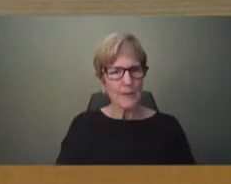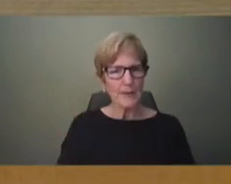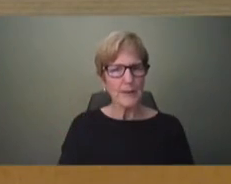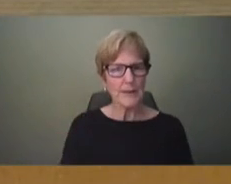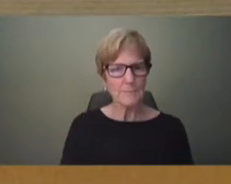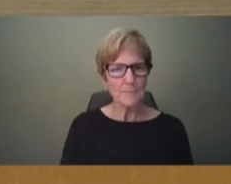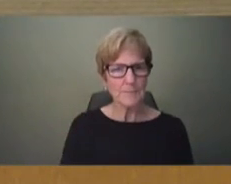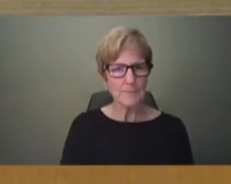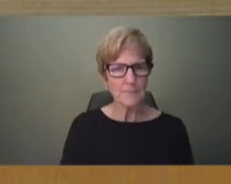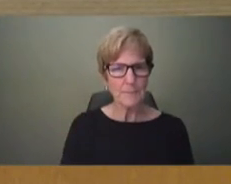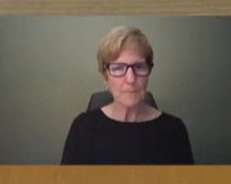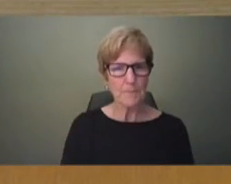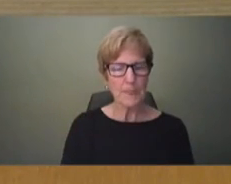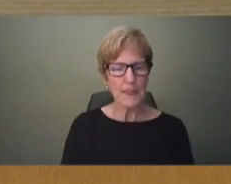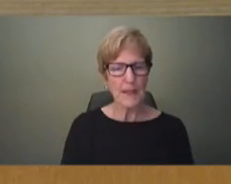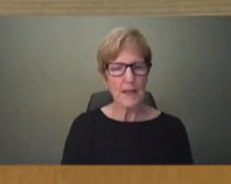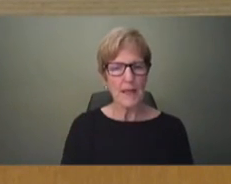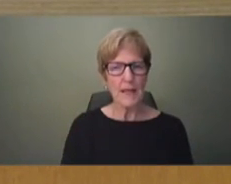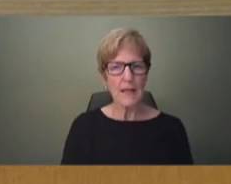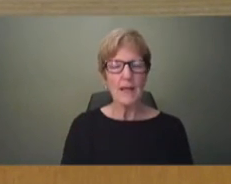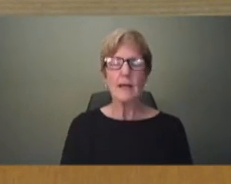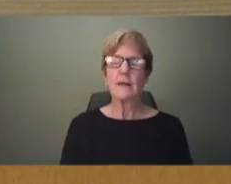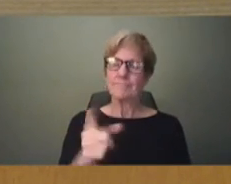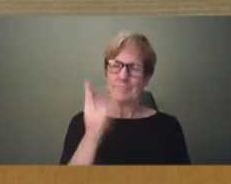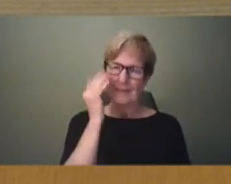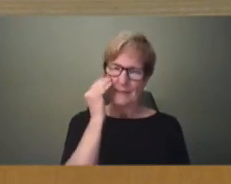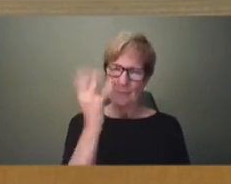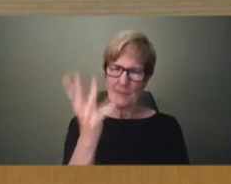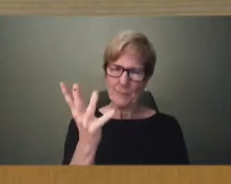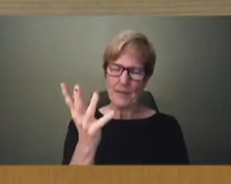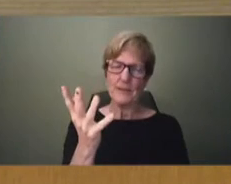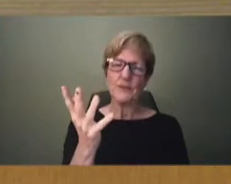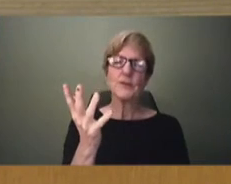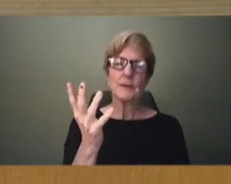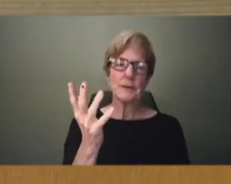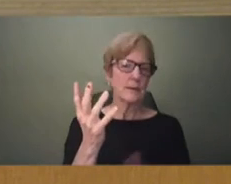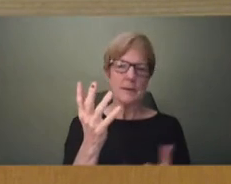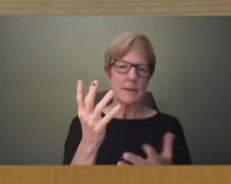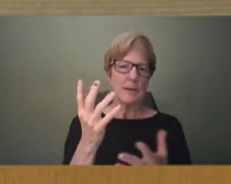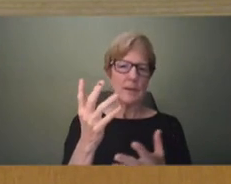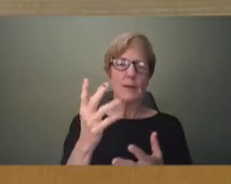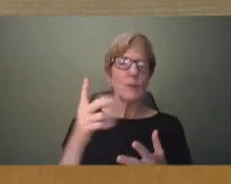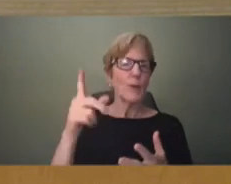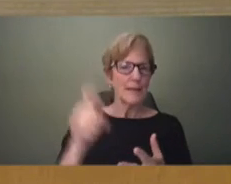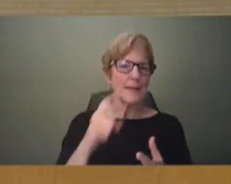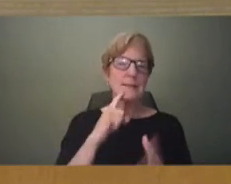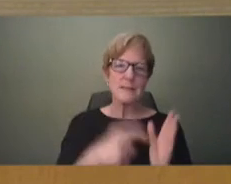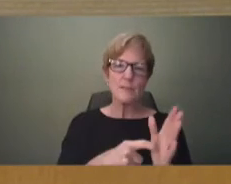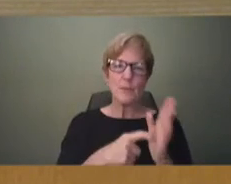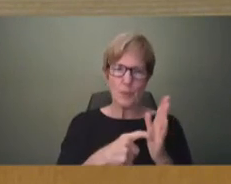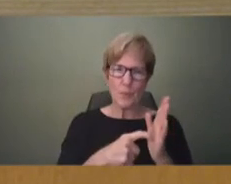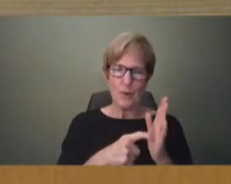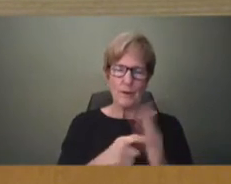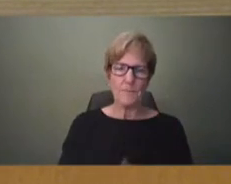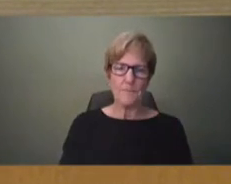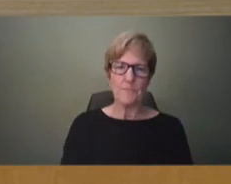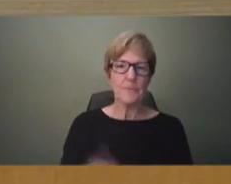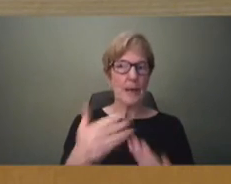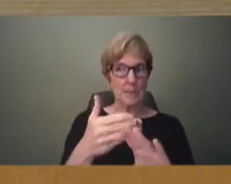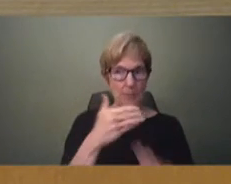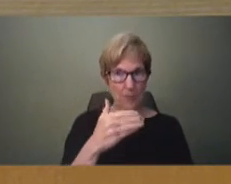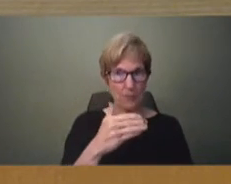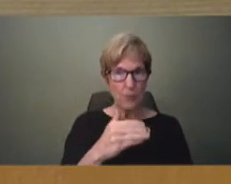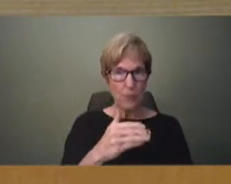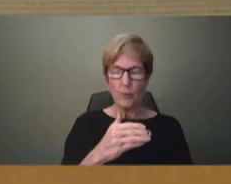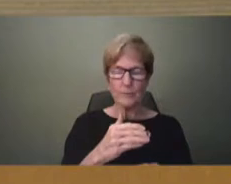property let me give you a little information about what needs to be required before you move the first ounce